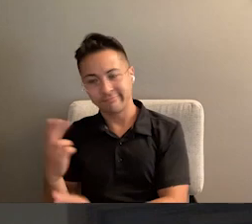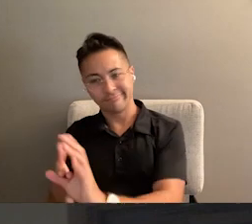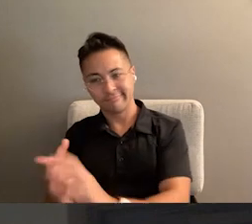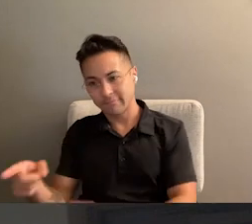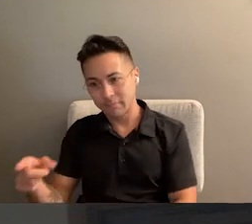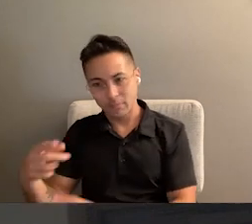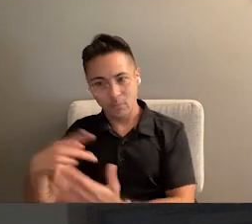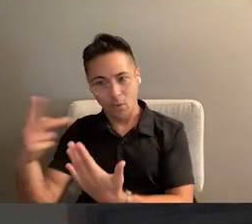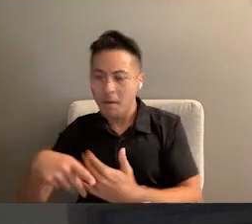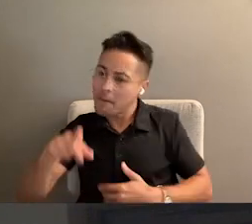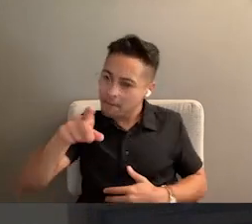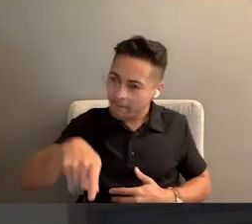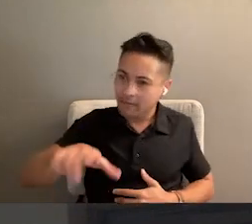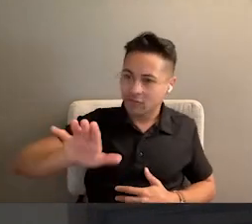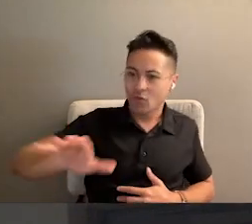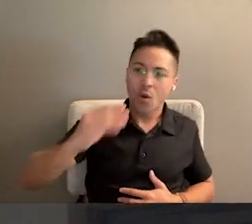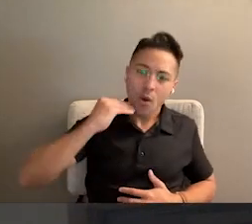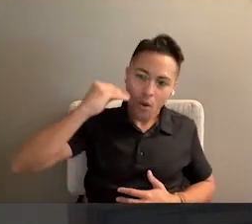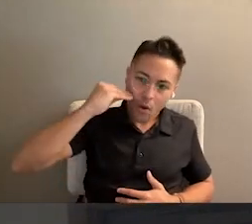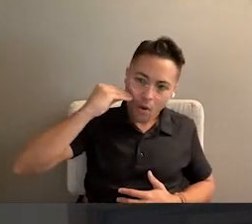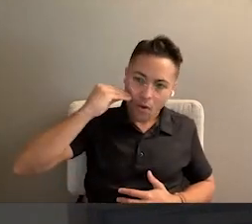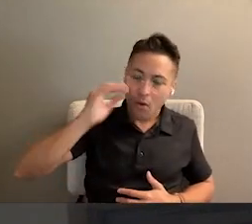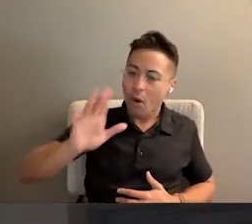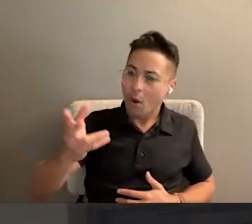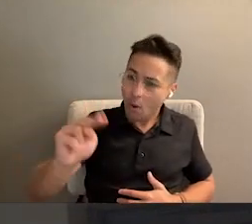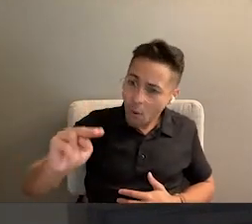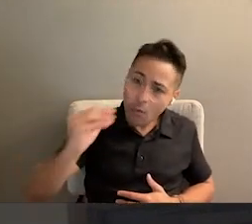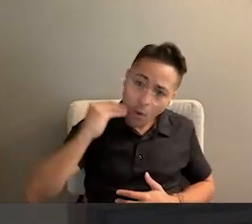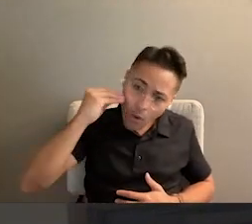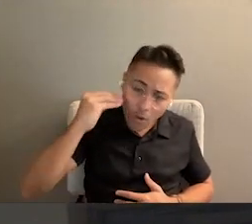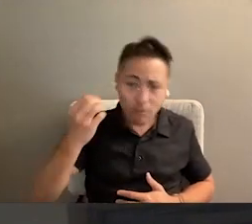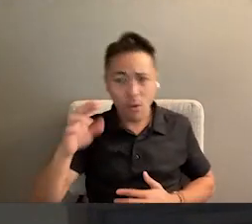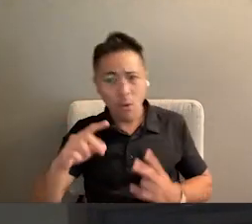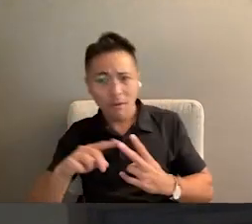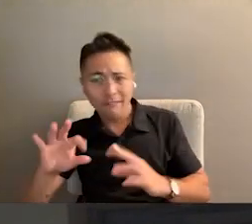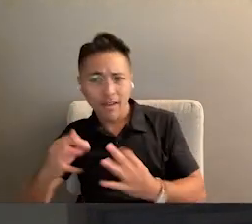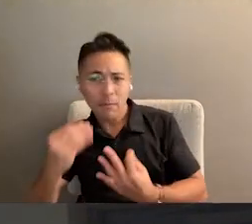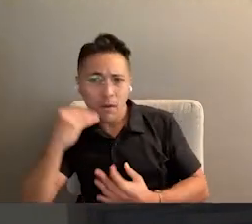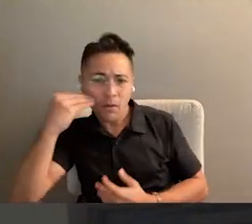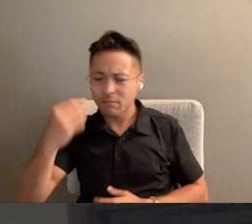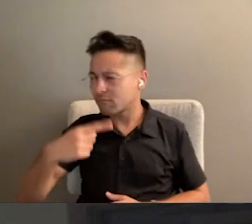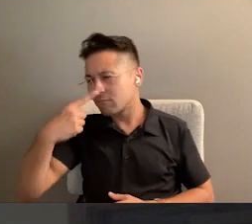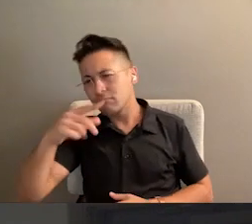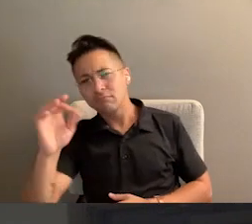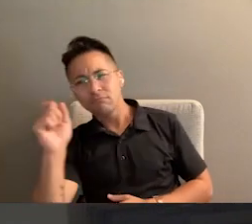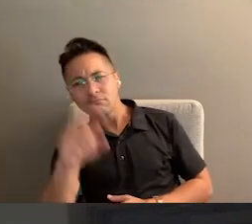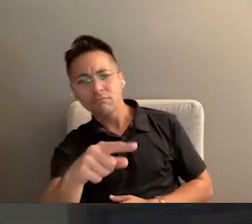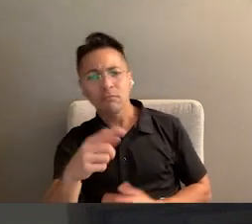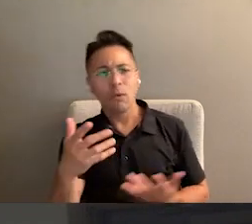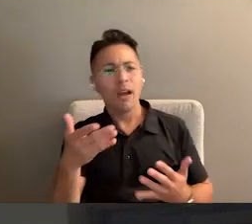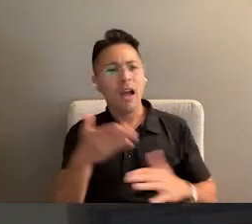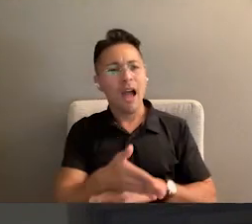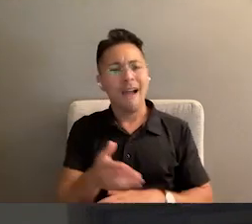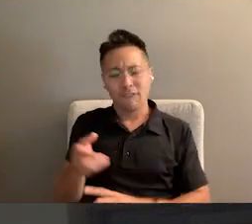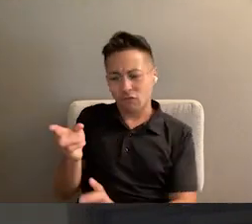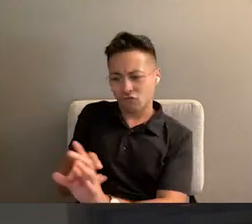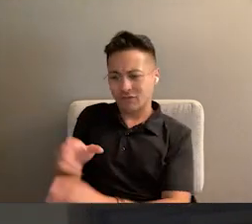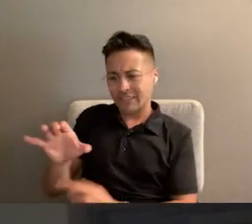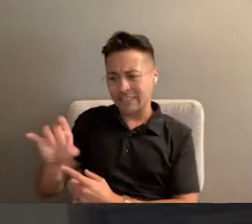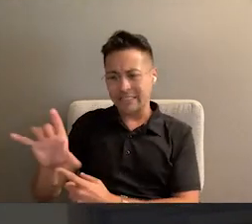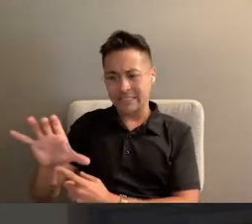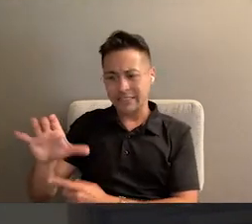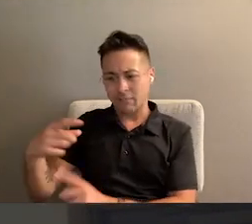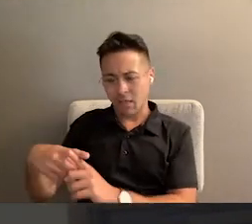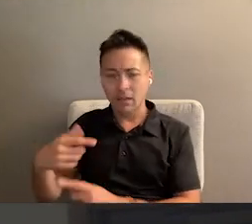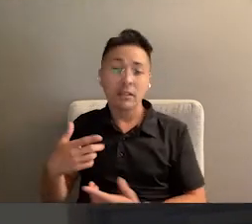not living situations where you can also be on CDC Plus. It has to be your own home or your family home. Can I